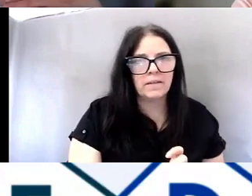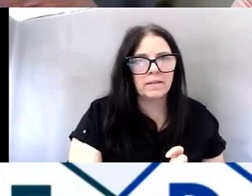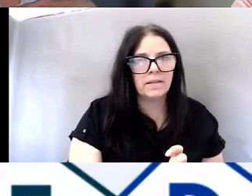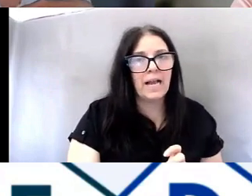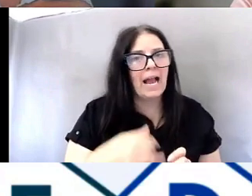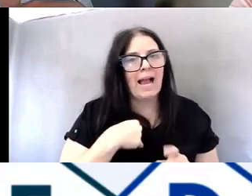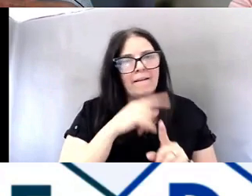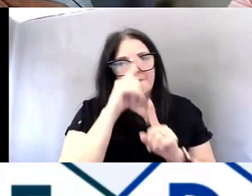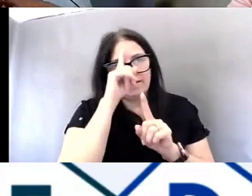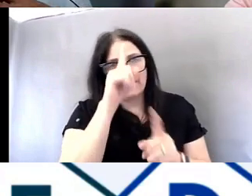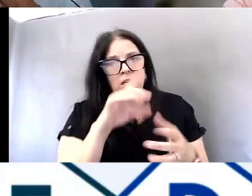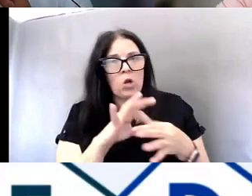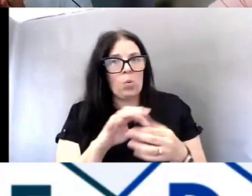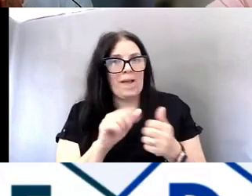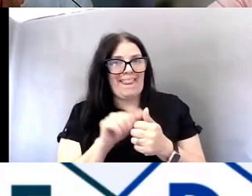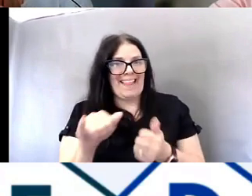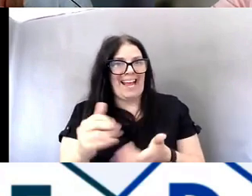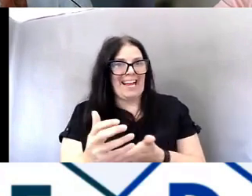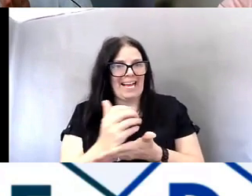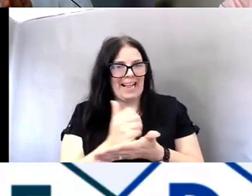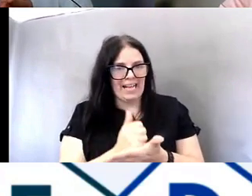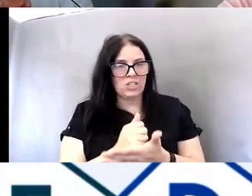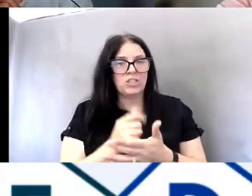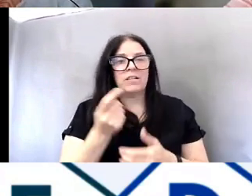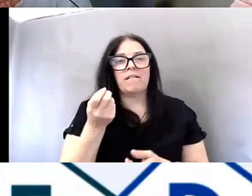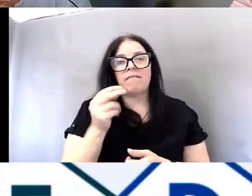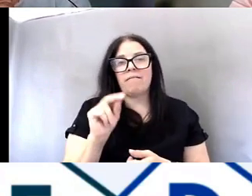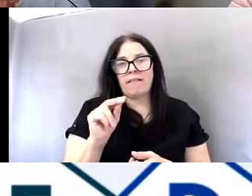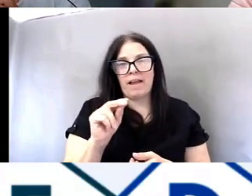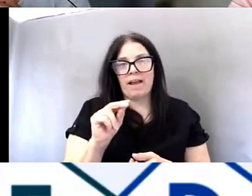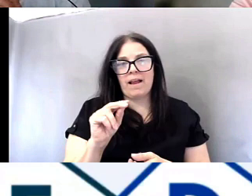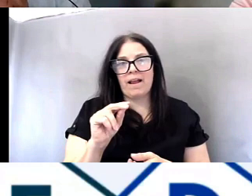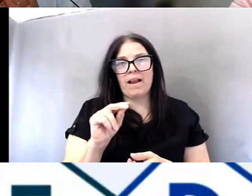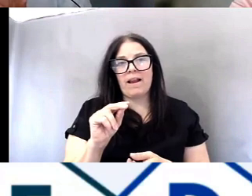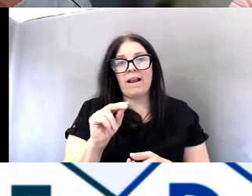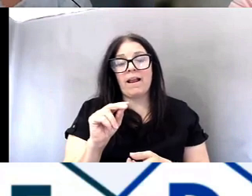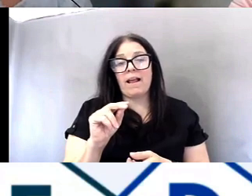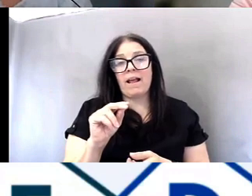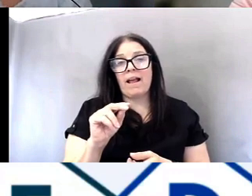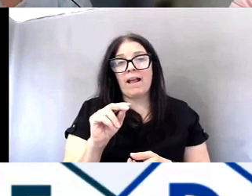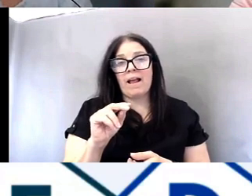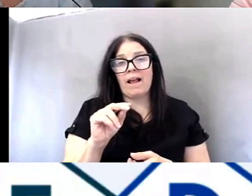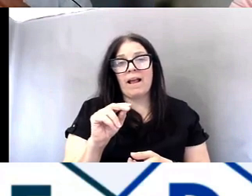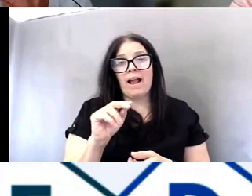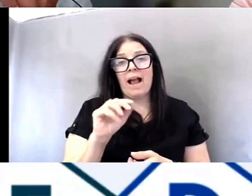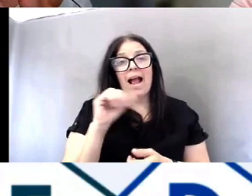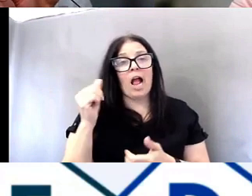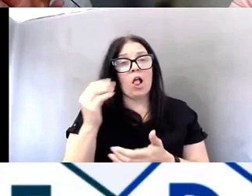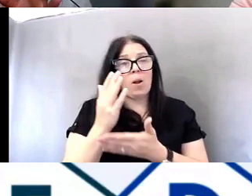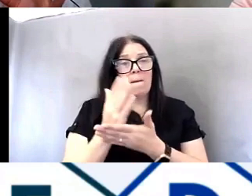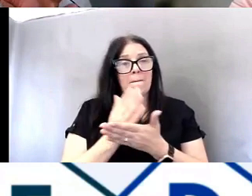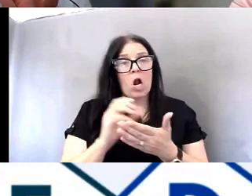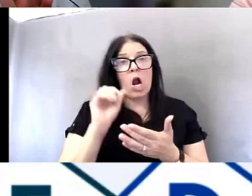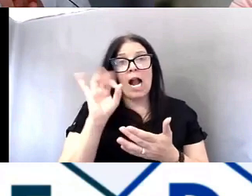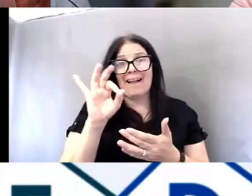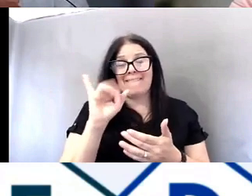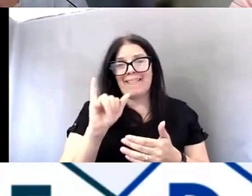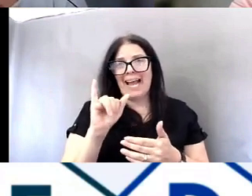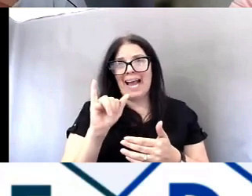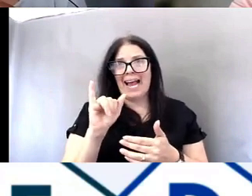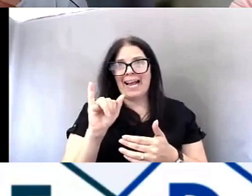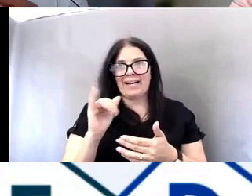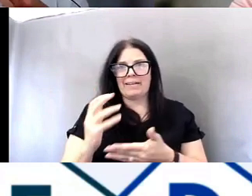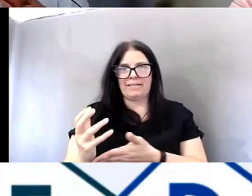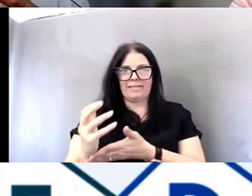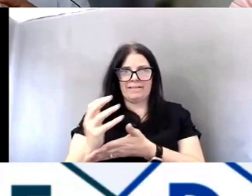the resource collection. And the other part of the curation process, sort of the